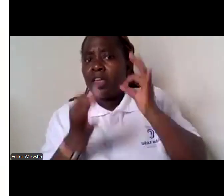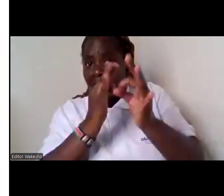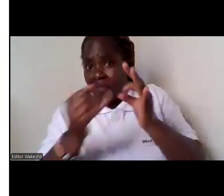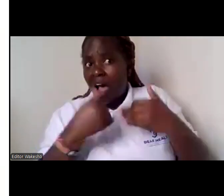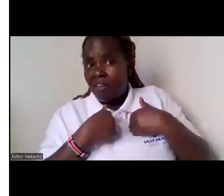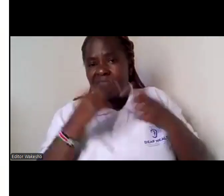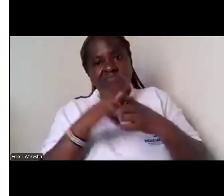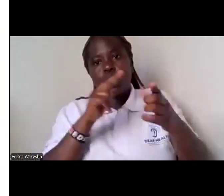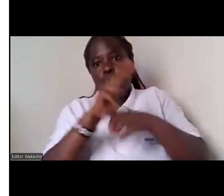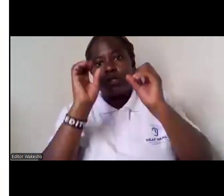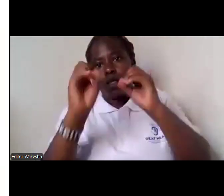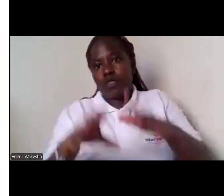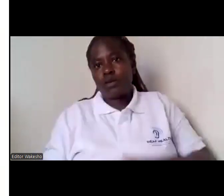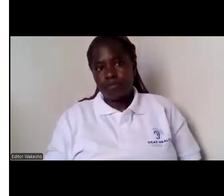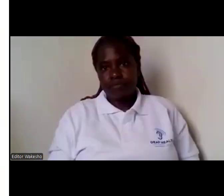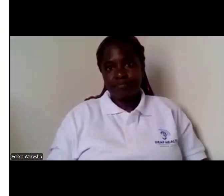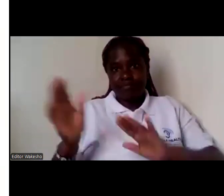Yeah. Any other question?